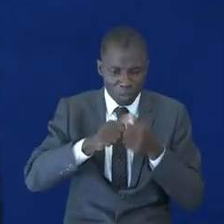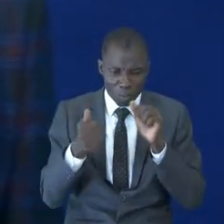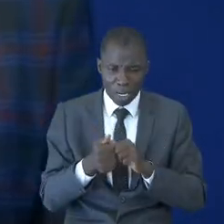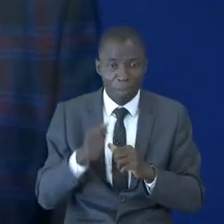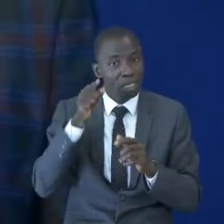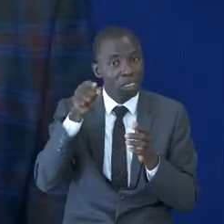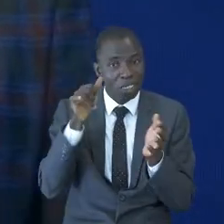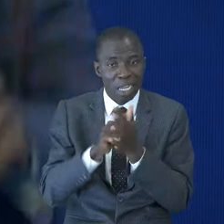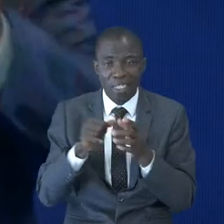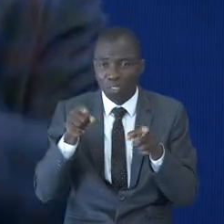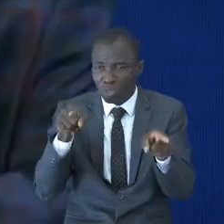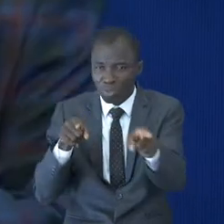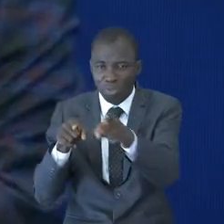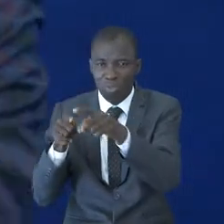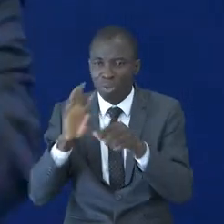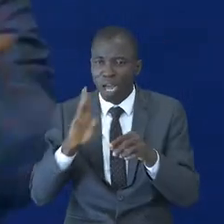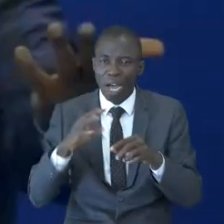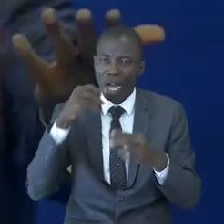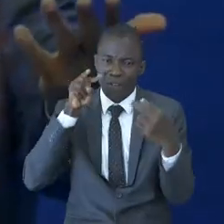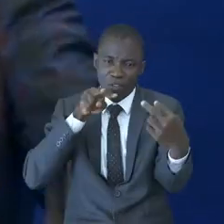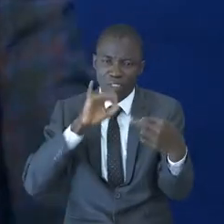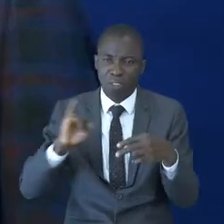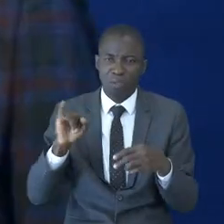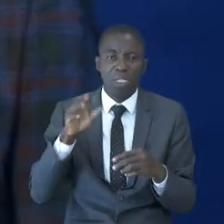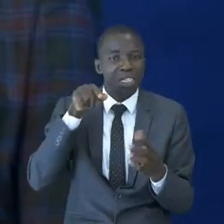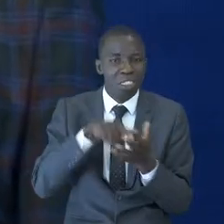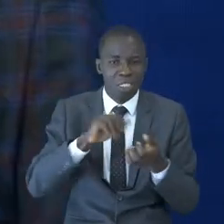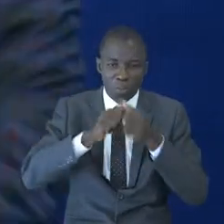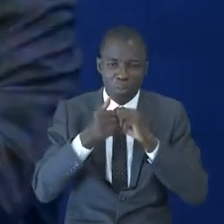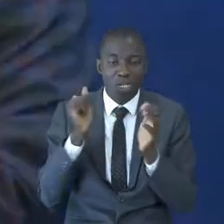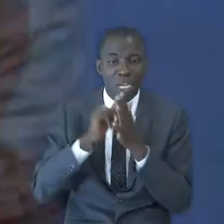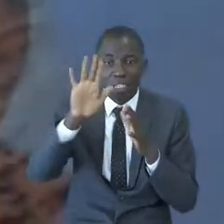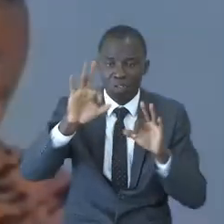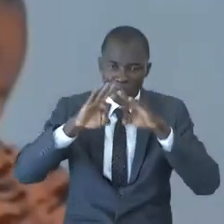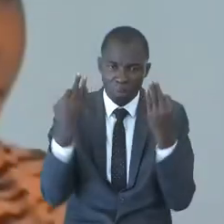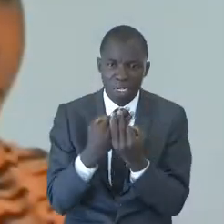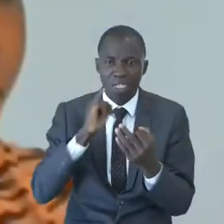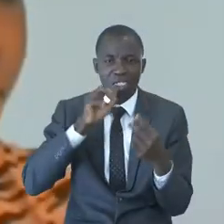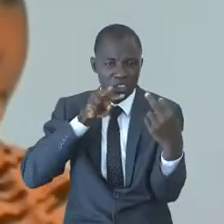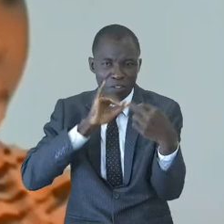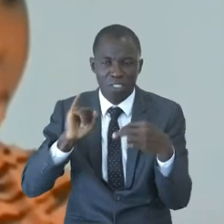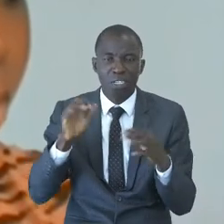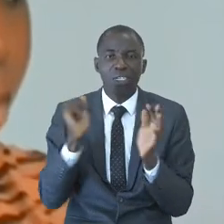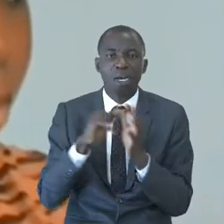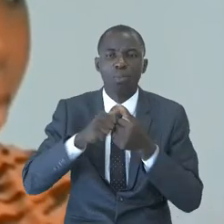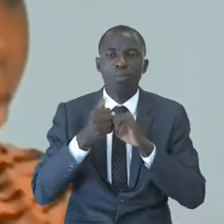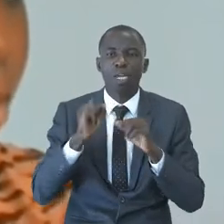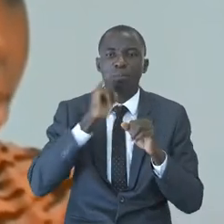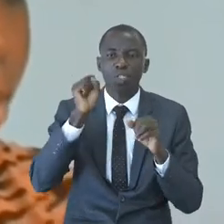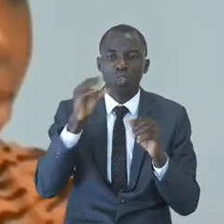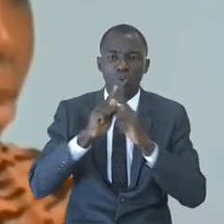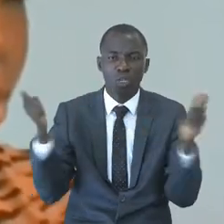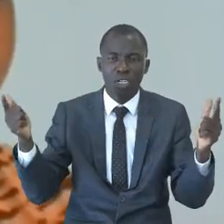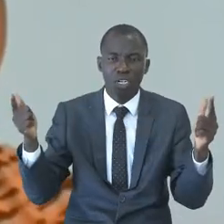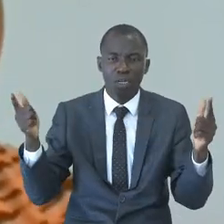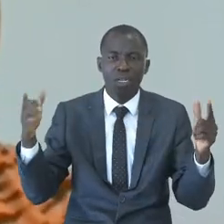are facing, this problem that your family is facing, the problem is so great that no